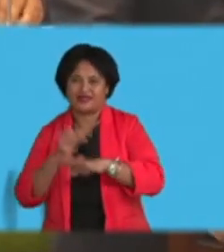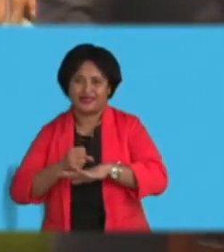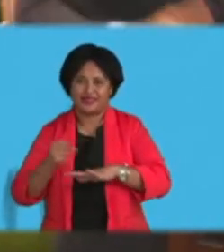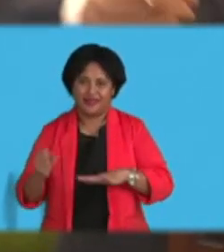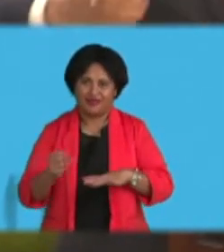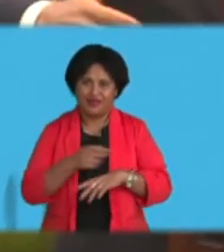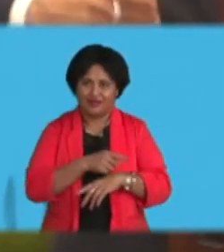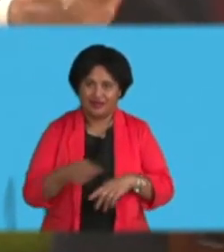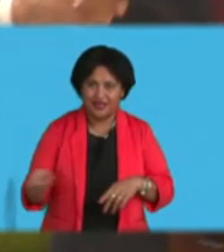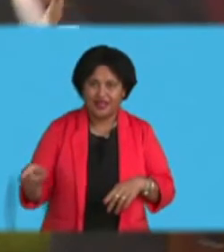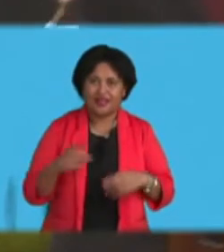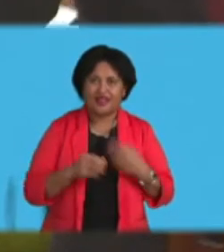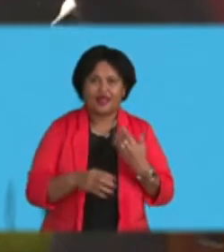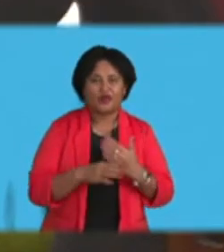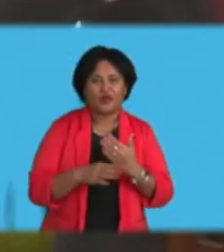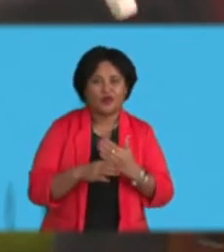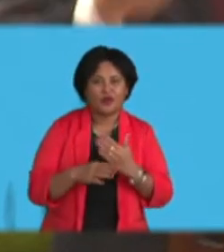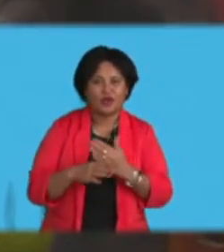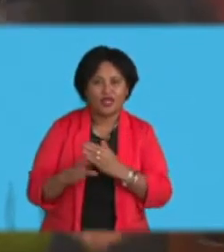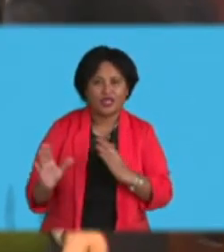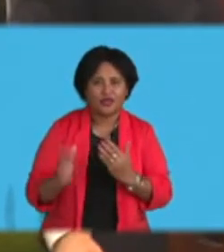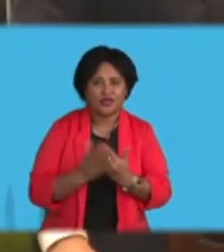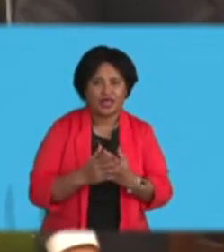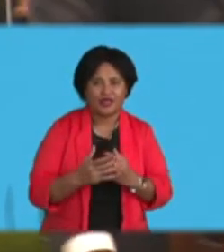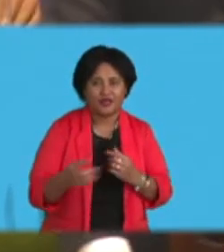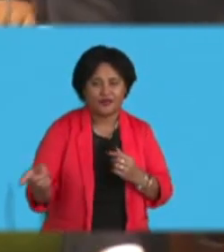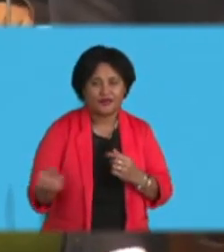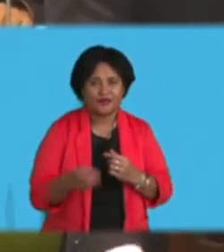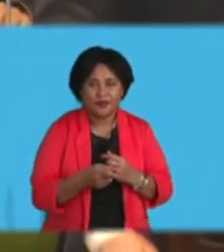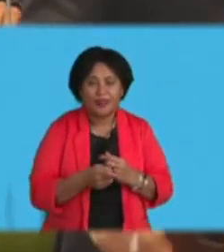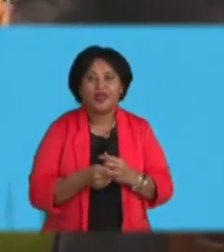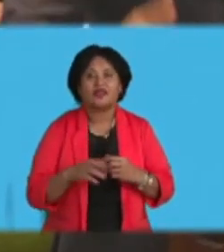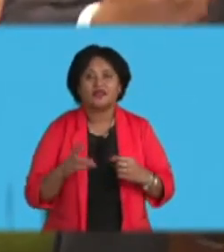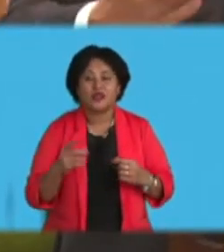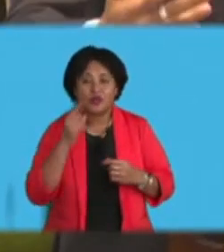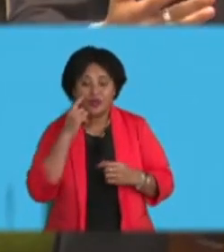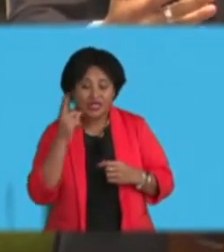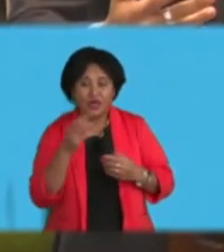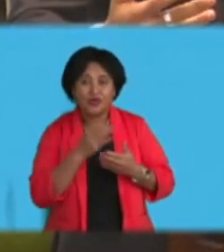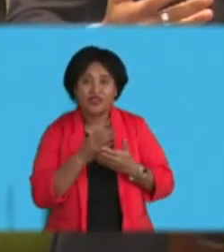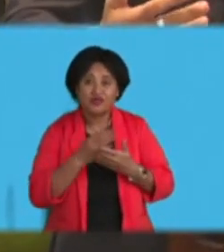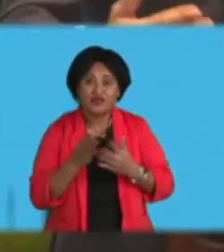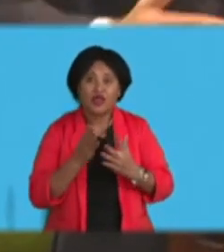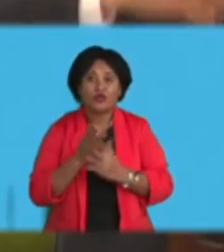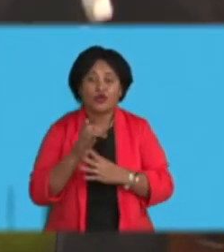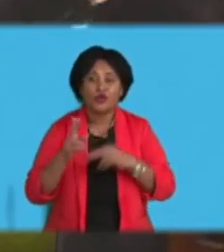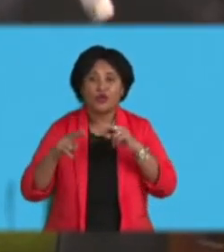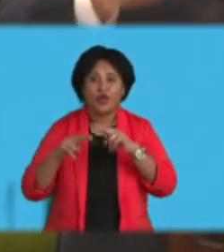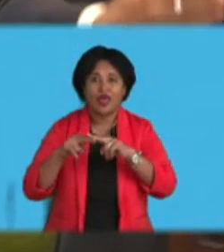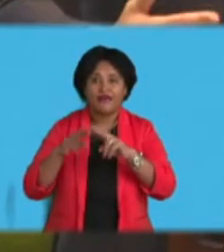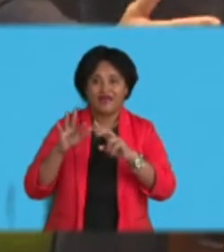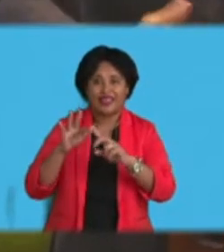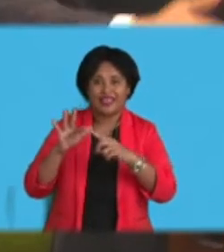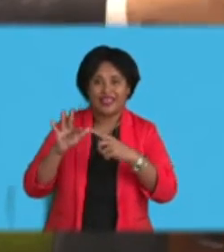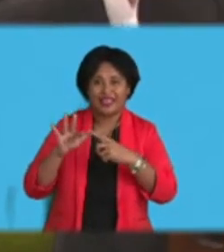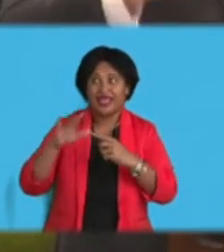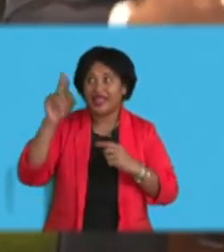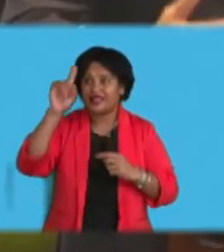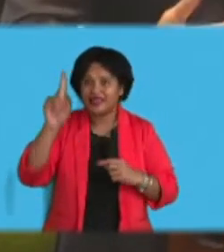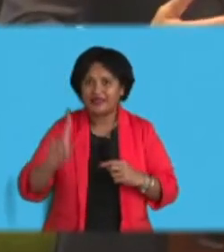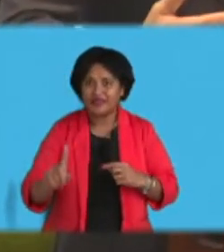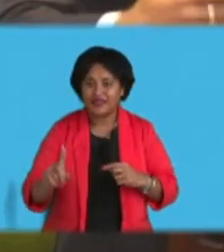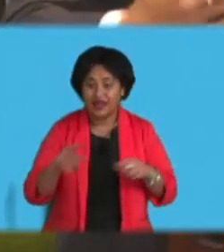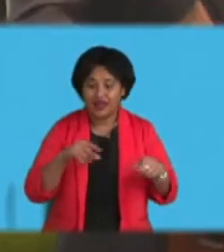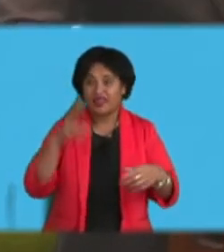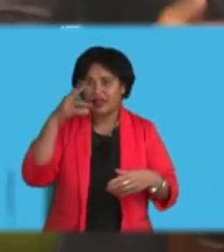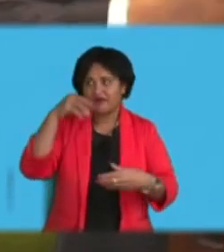Speaker, we are looking at giving shares to ordinary Fijians in the FEA, through FEA, so they can participate in the capital